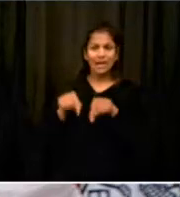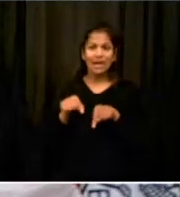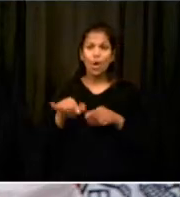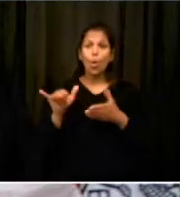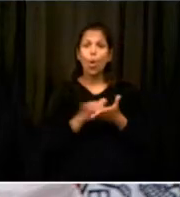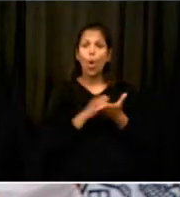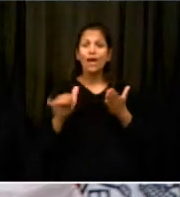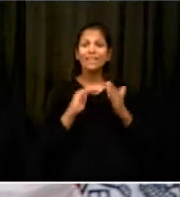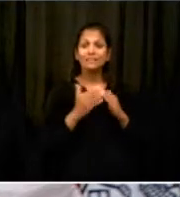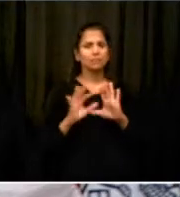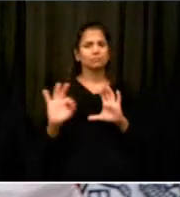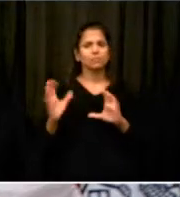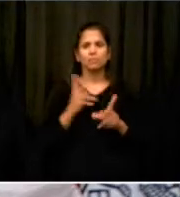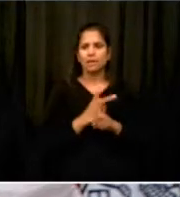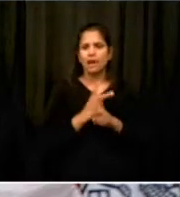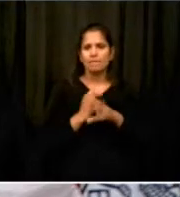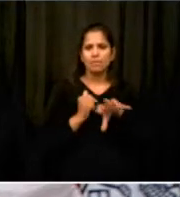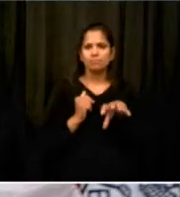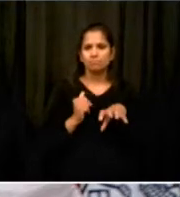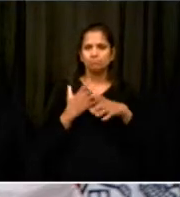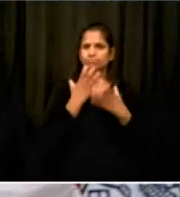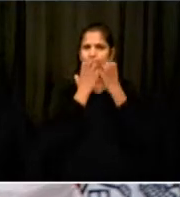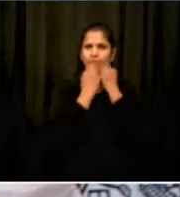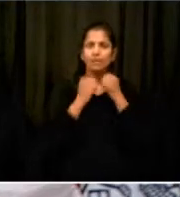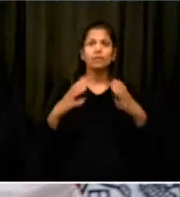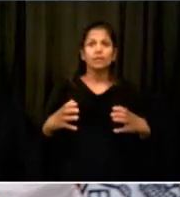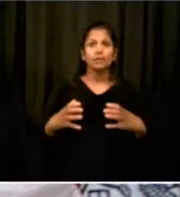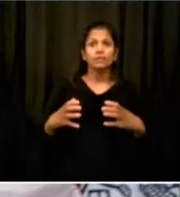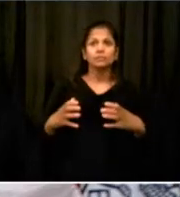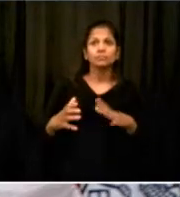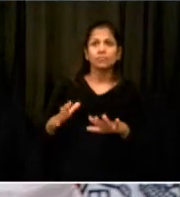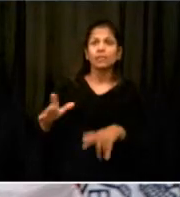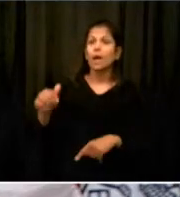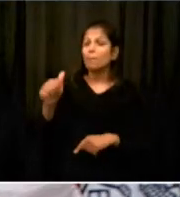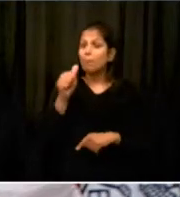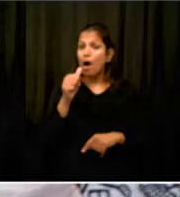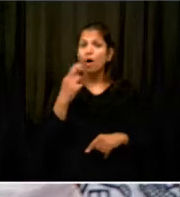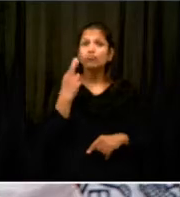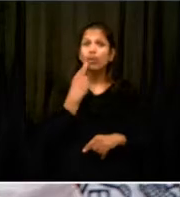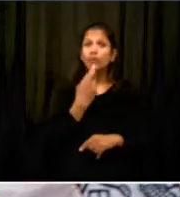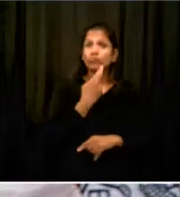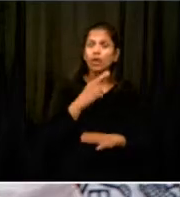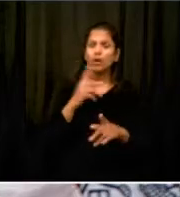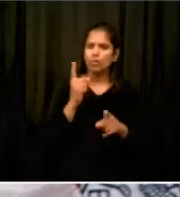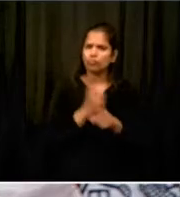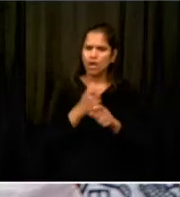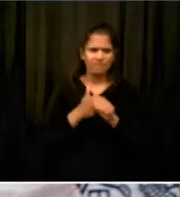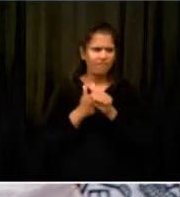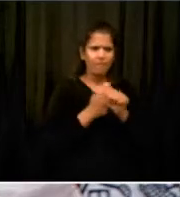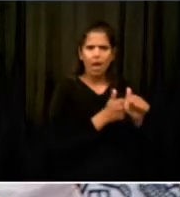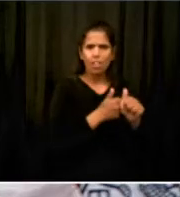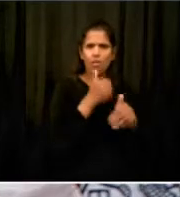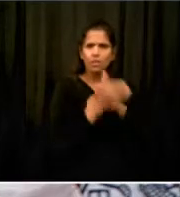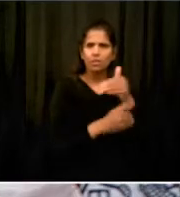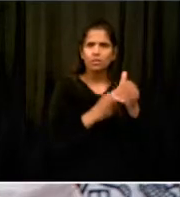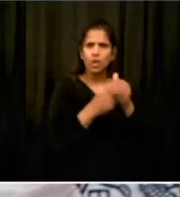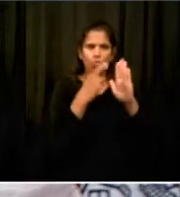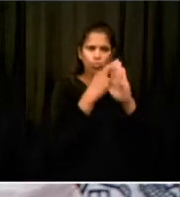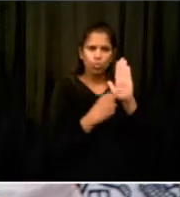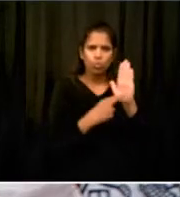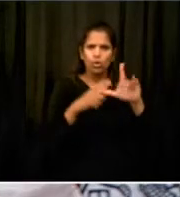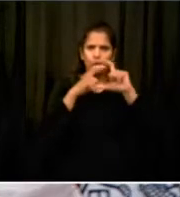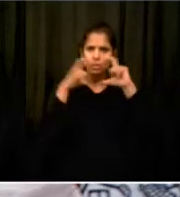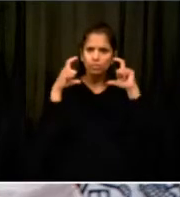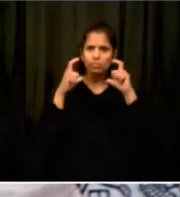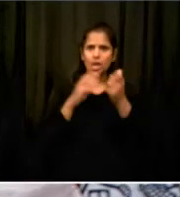no question in my mind about that. Now, we do need to be vigilant when there's a problem. In fact, the State Liquor Authority